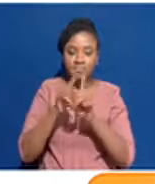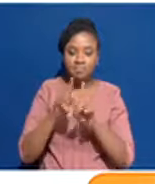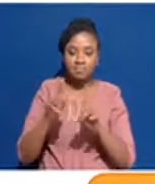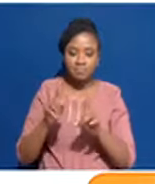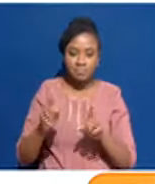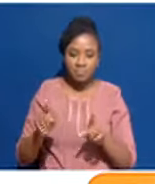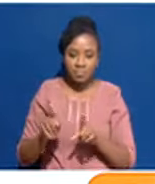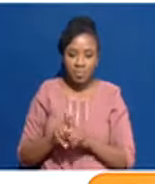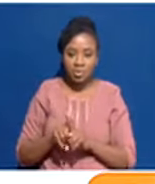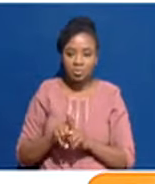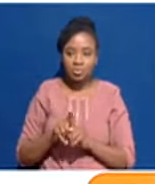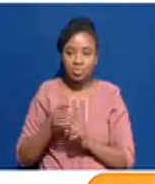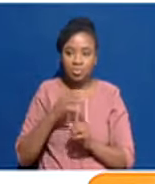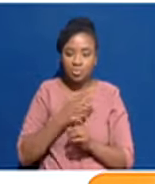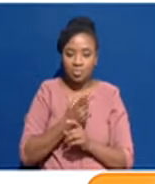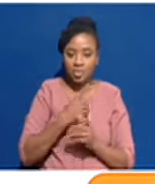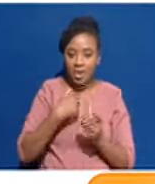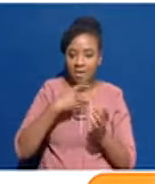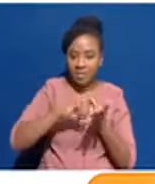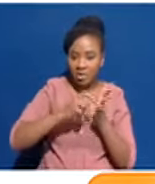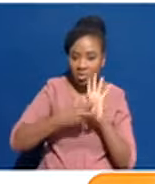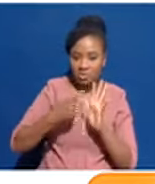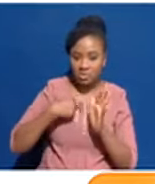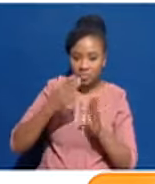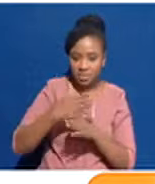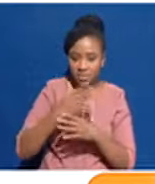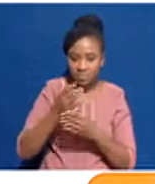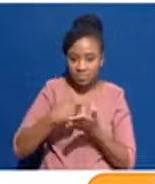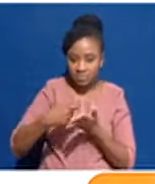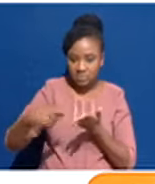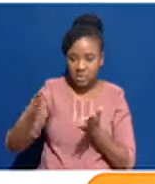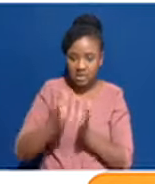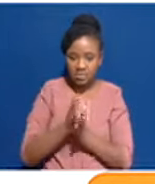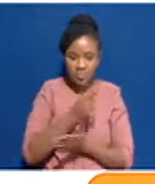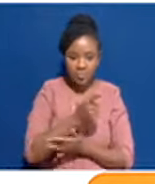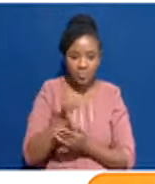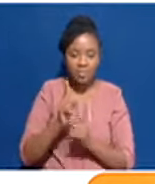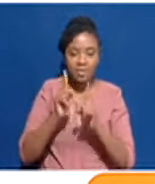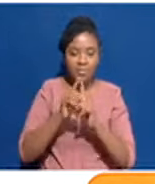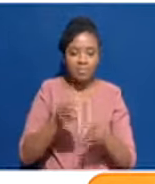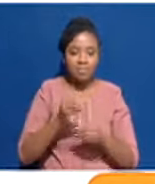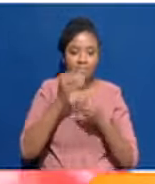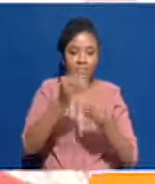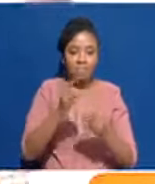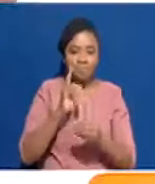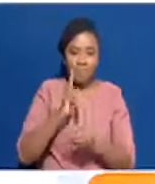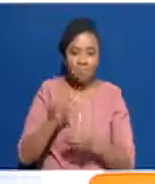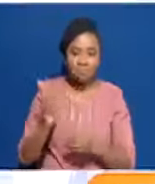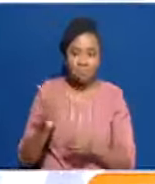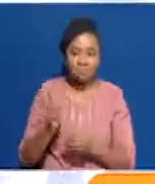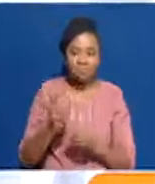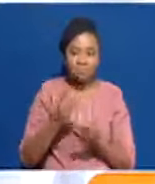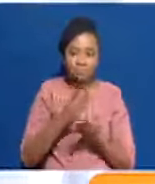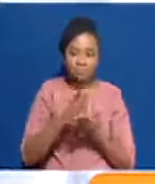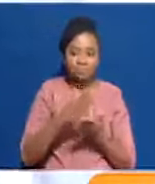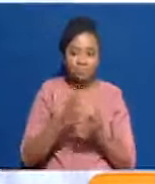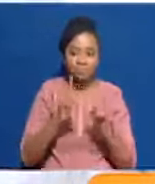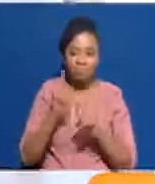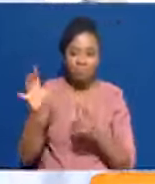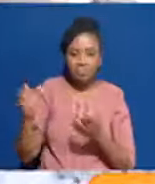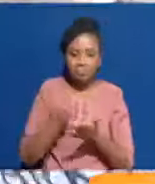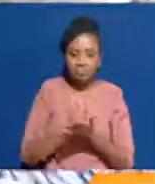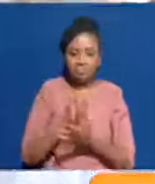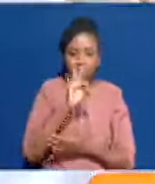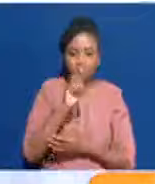contract that we sign with them. So we provide these cooling services to them on a lease basis. Keep It Cool has employed at least